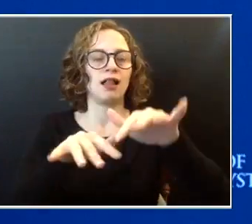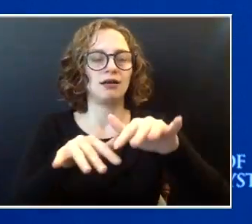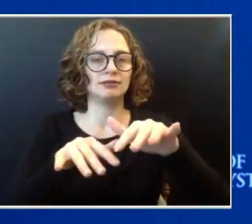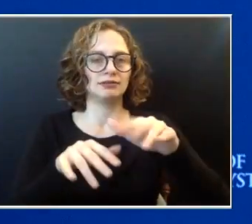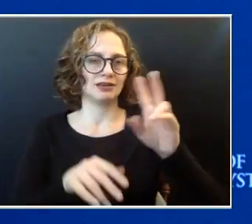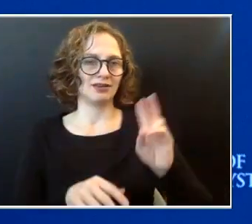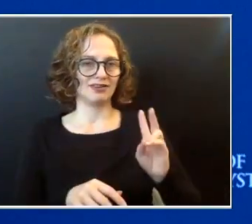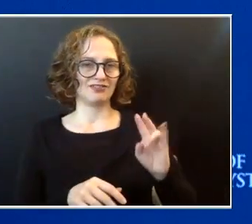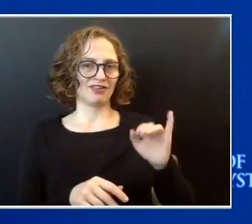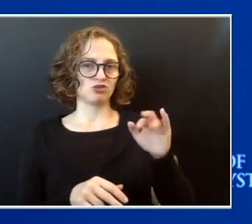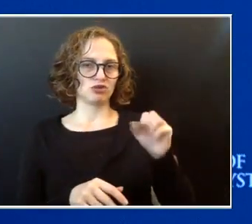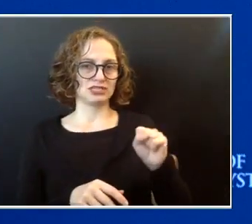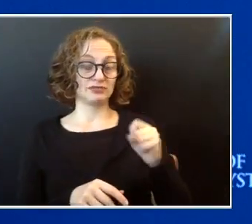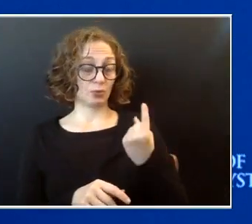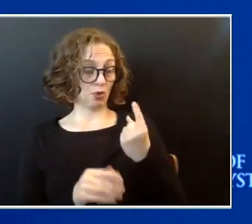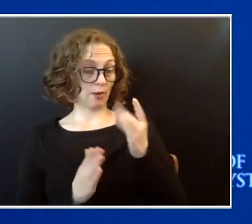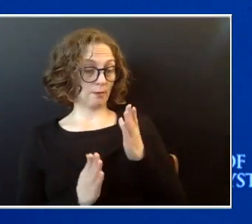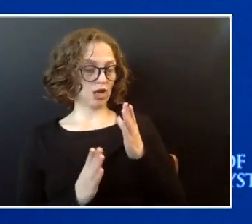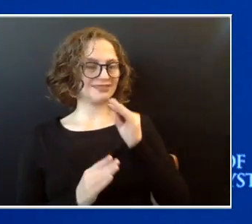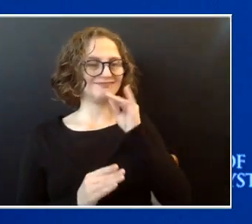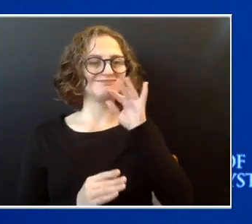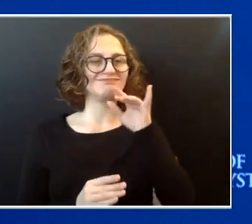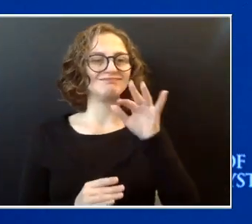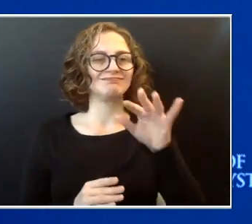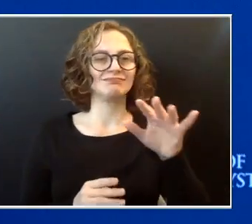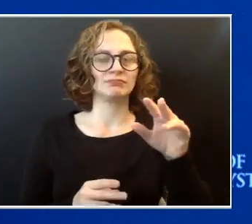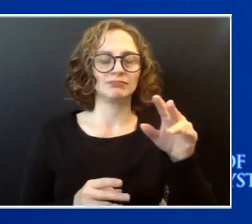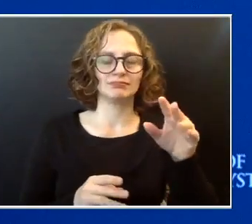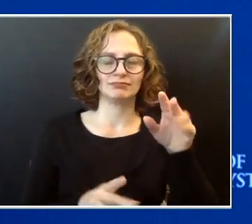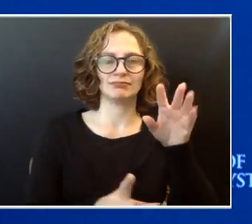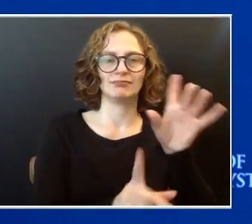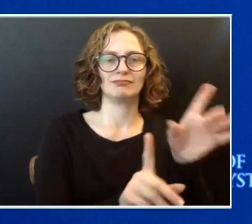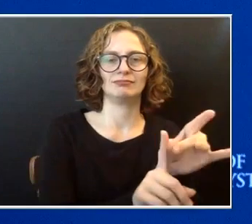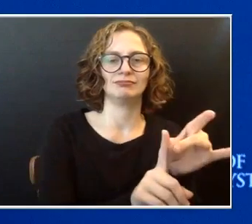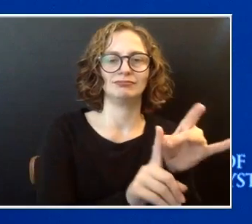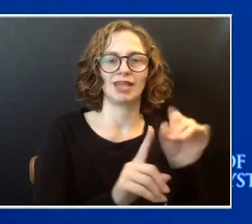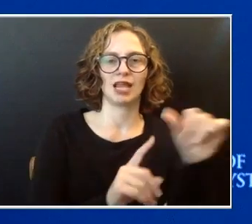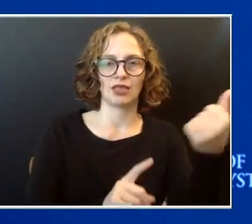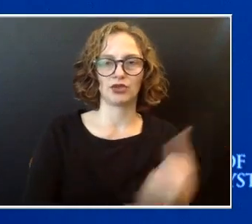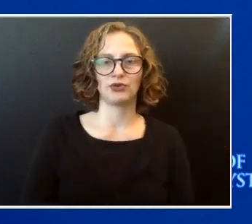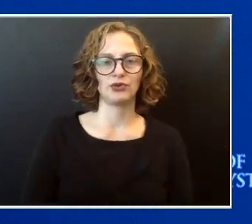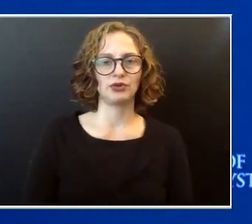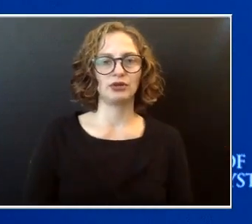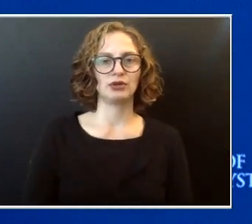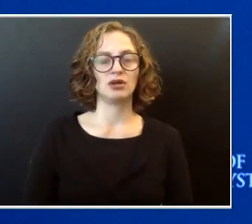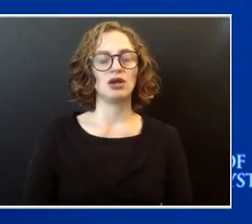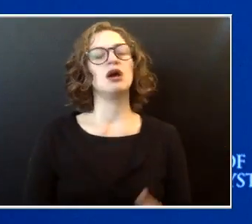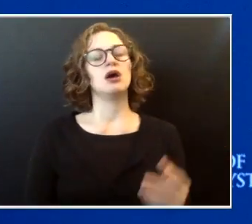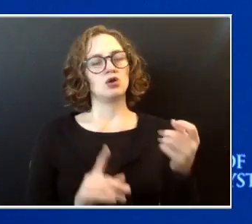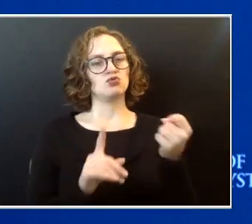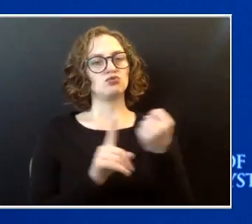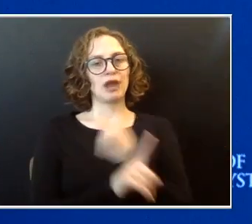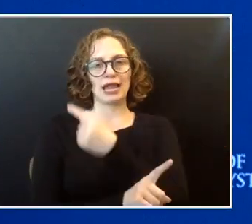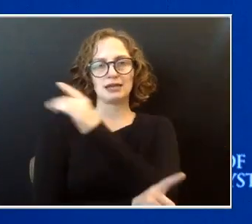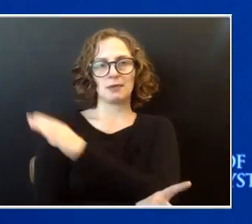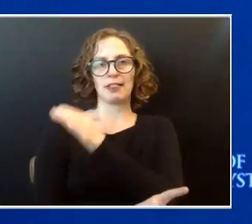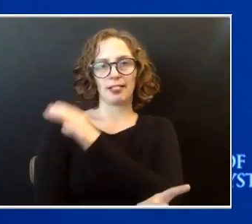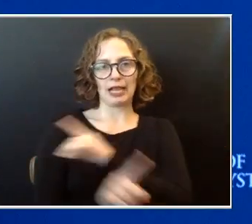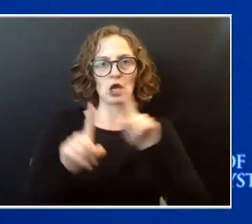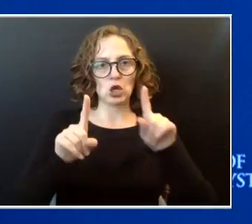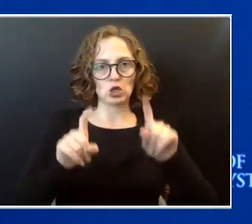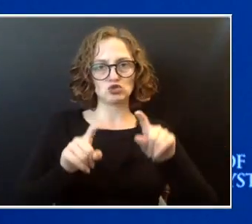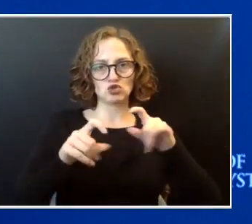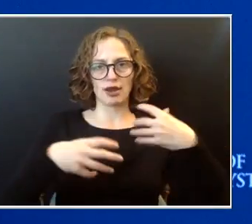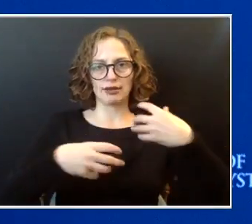about, typically for most things are the gold standard. Not for everything. They did review 2 of the randomized